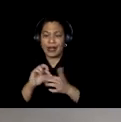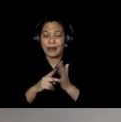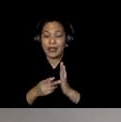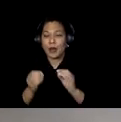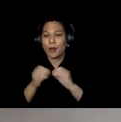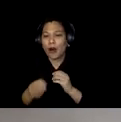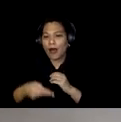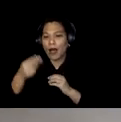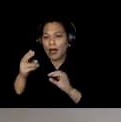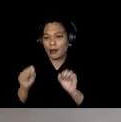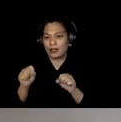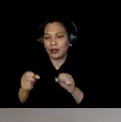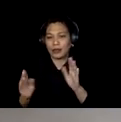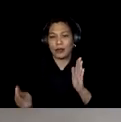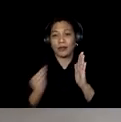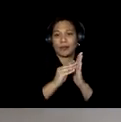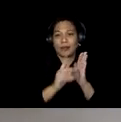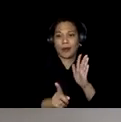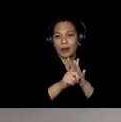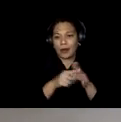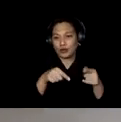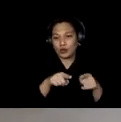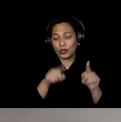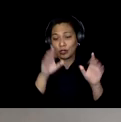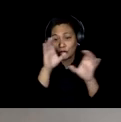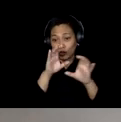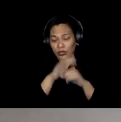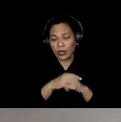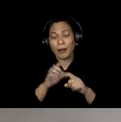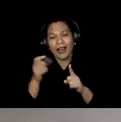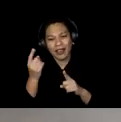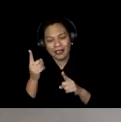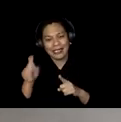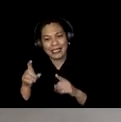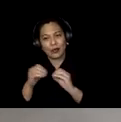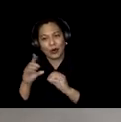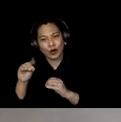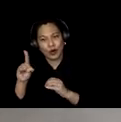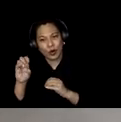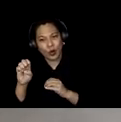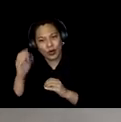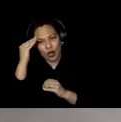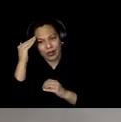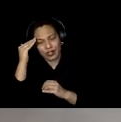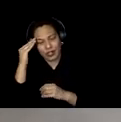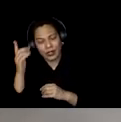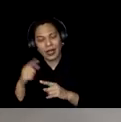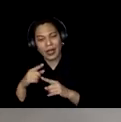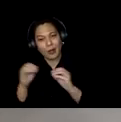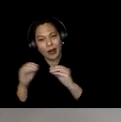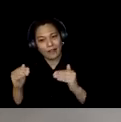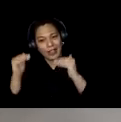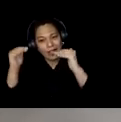these kinds of carousels if you're working up your data like this. It does require coding, and like I said, it's a little bit more advanced, but it is